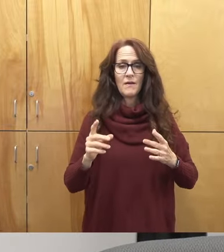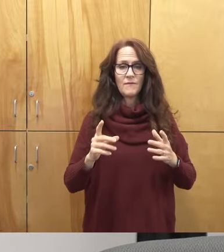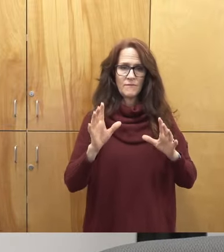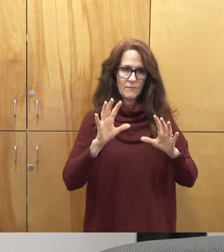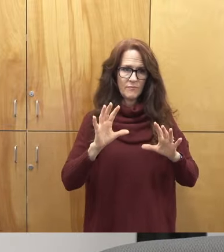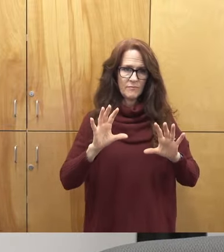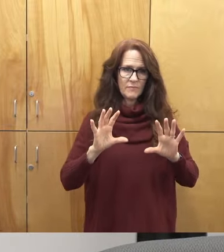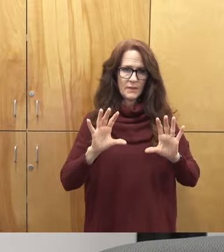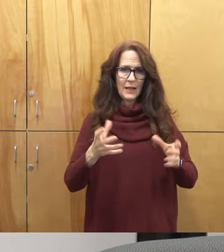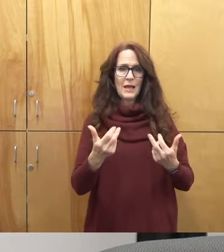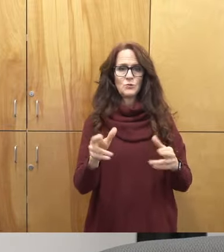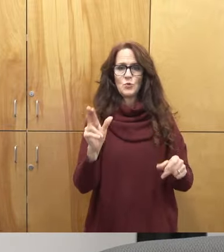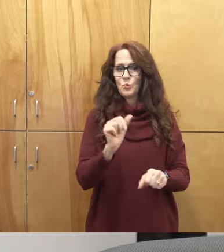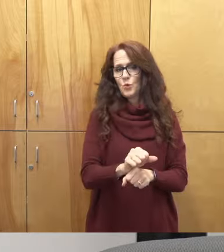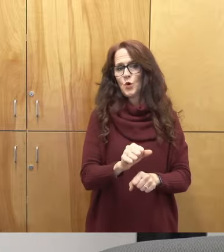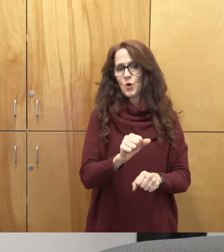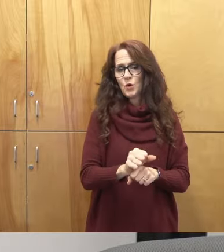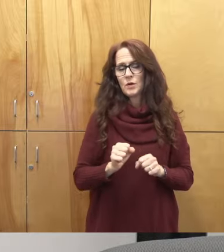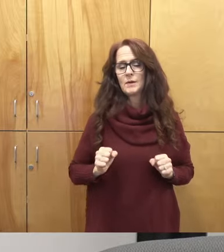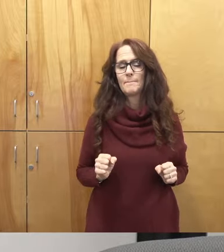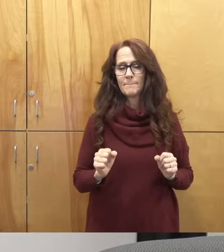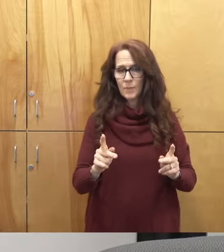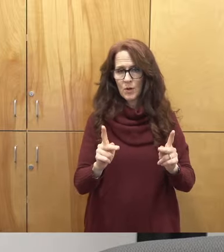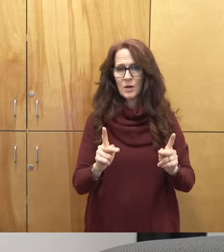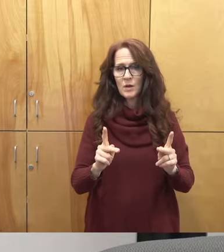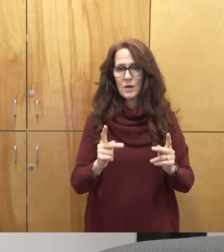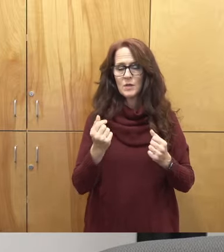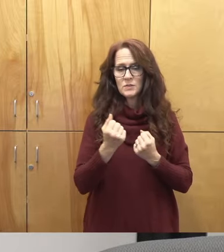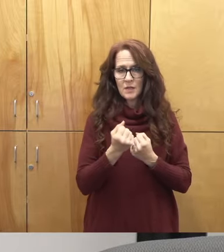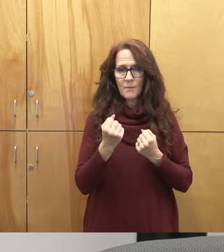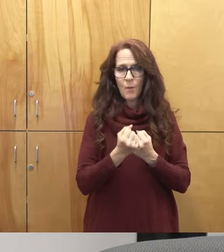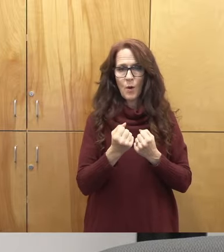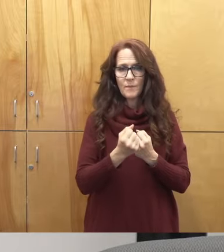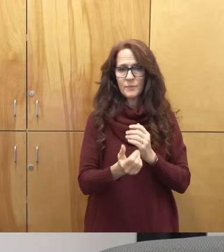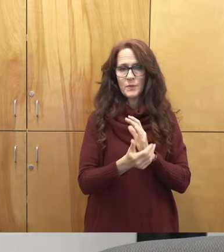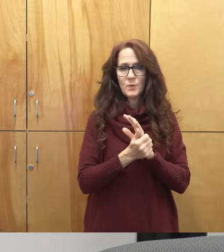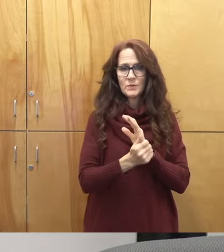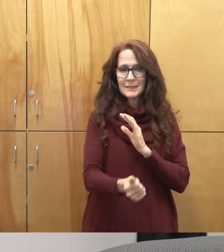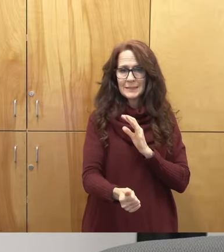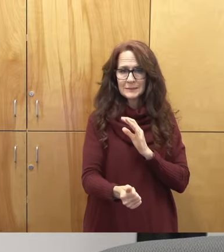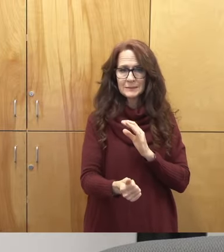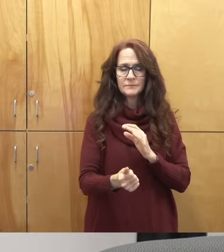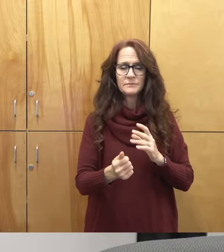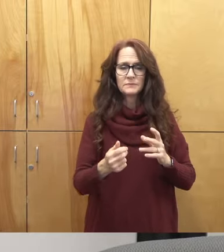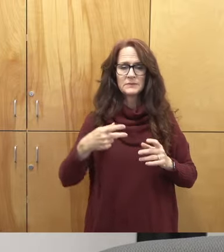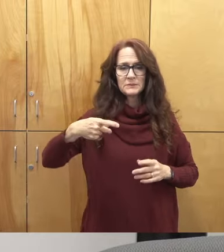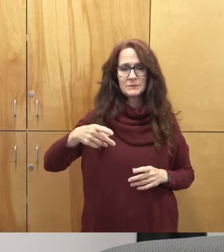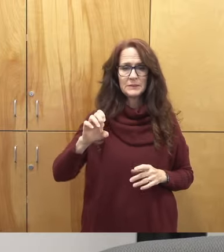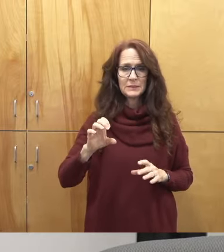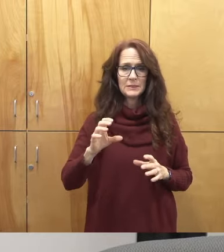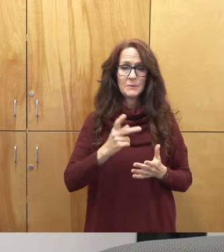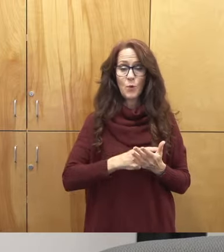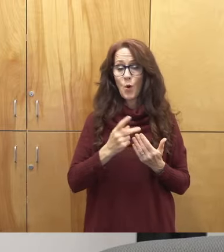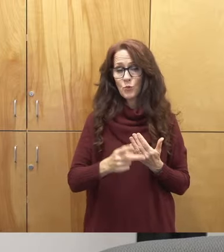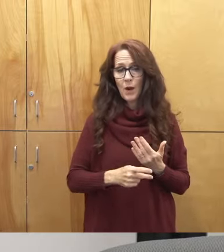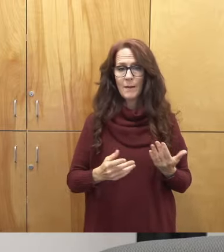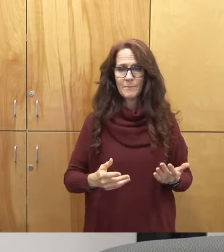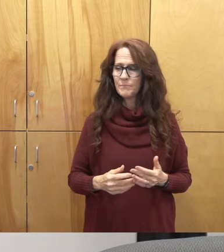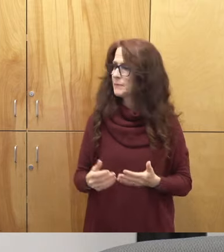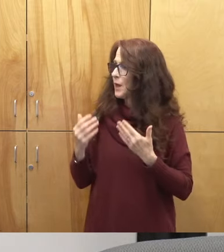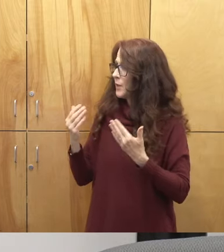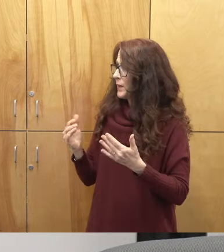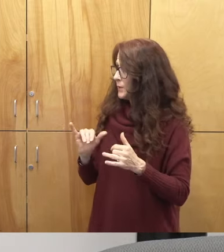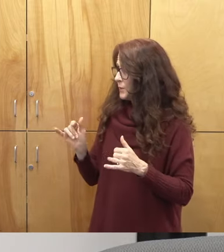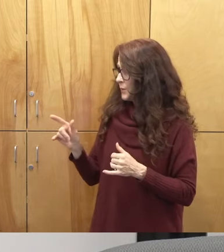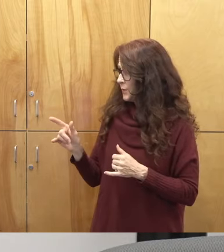work. So it's really an opportunity to support those skills within our physical education program. Thank you. And maybe this one's